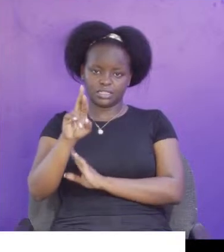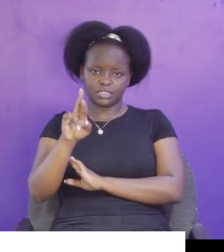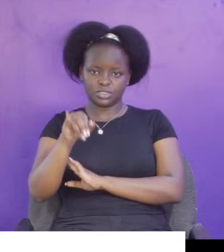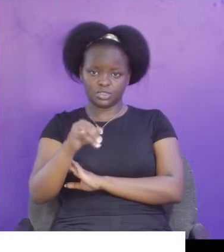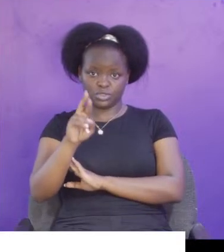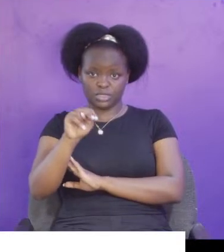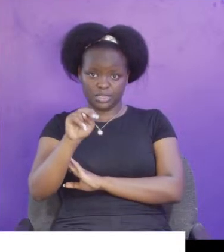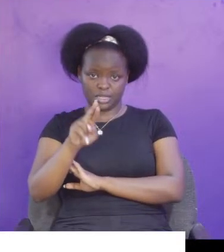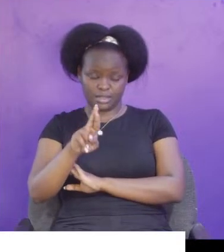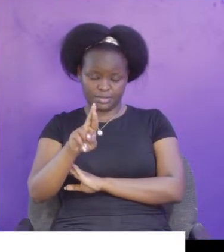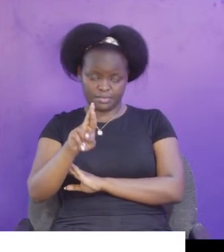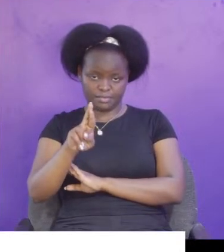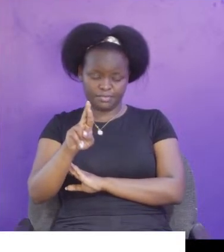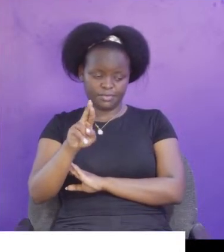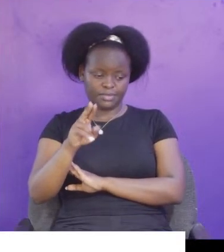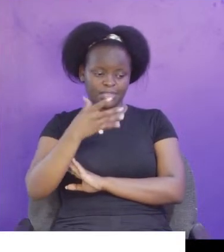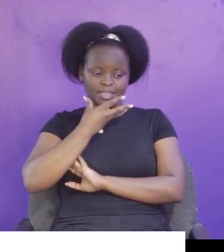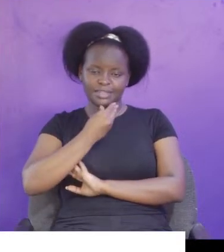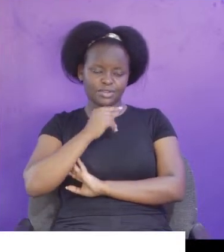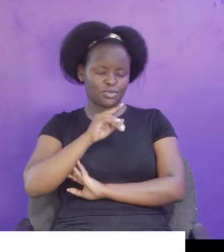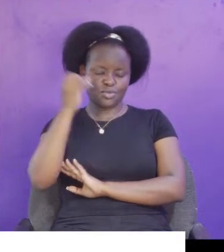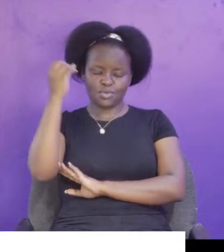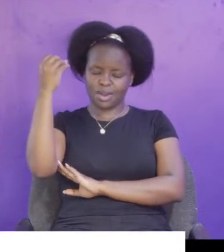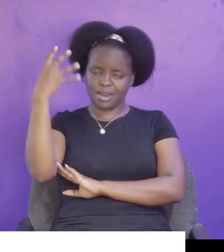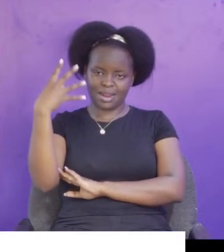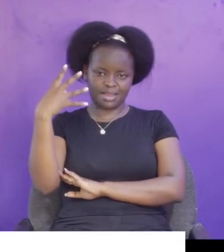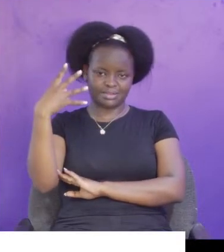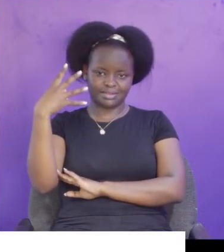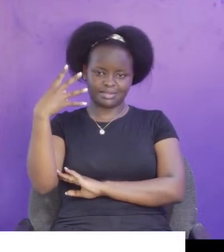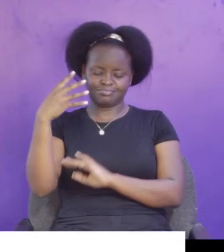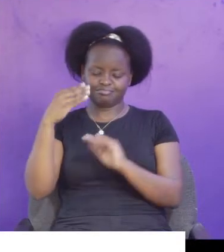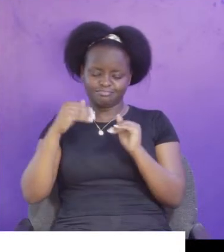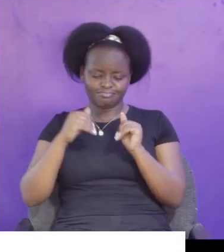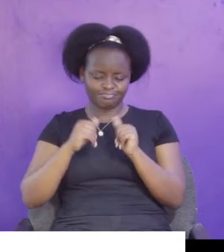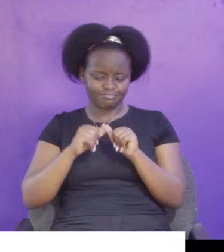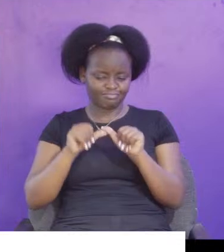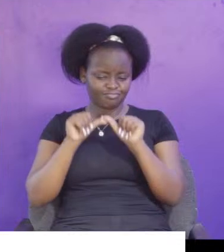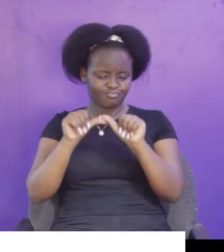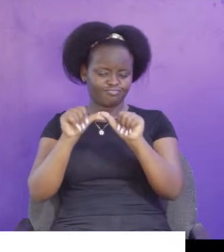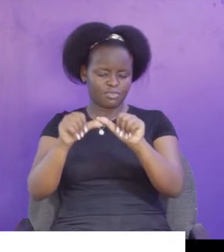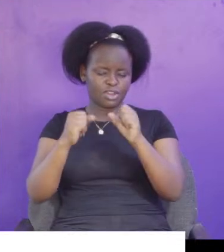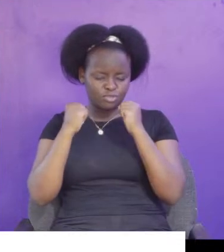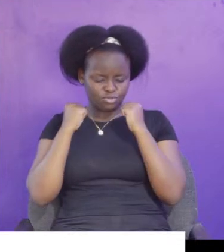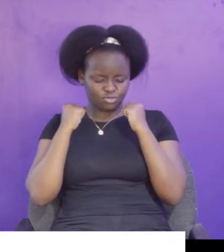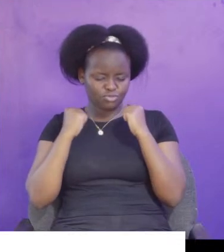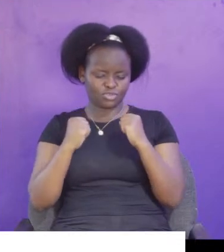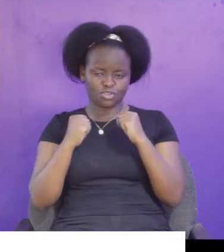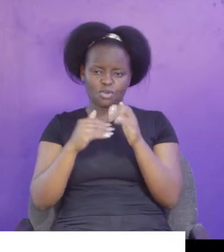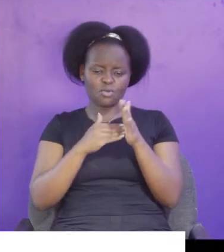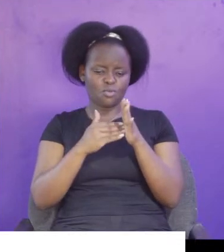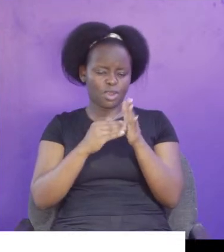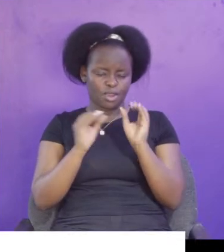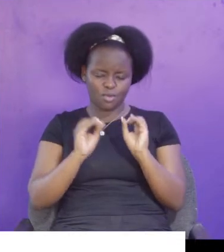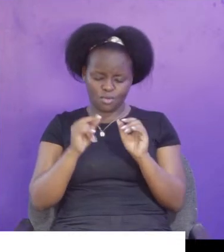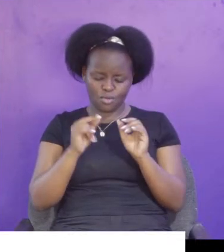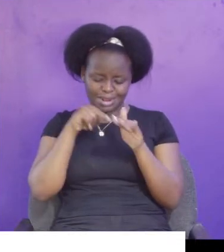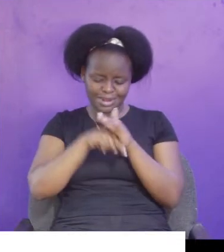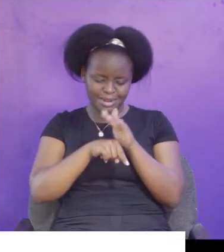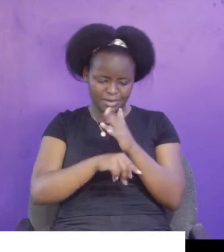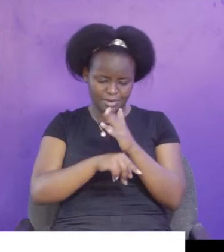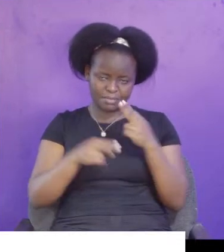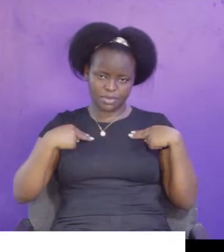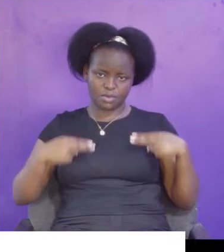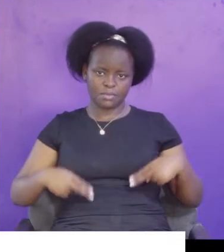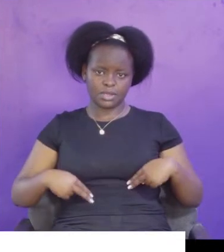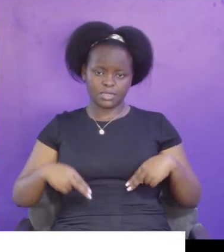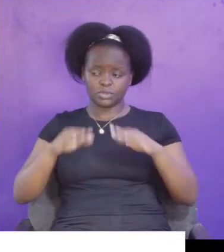Dad, you are light, steady, unyielding, and deeply human. To the world, you are known